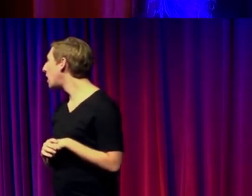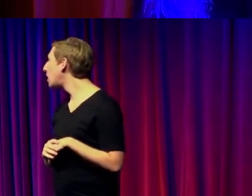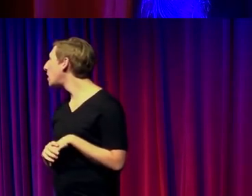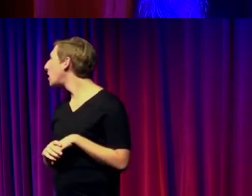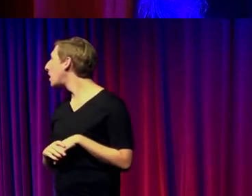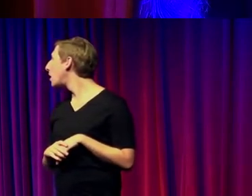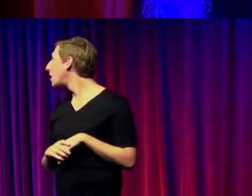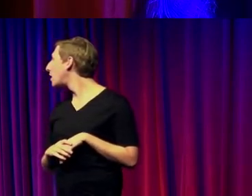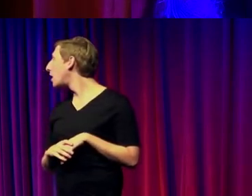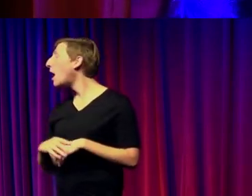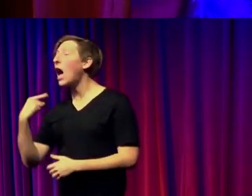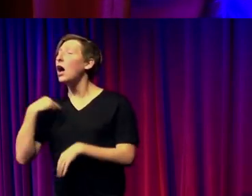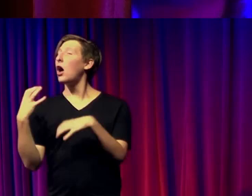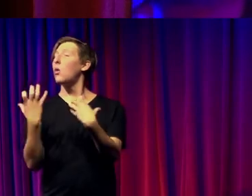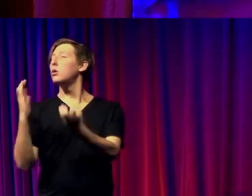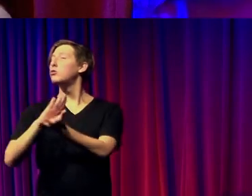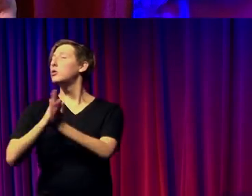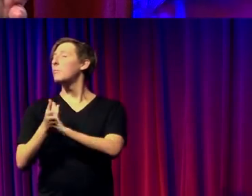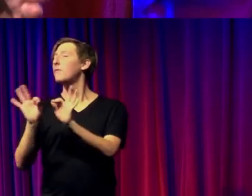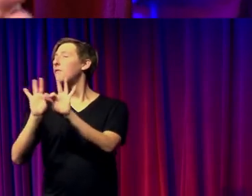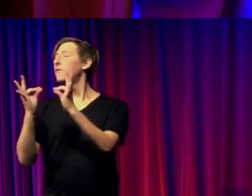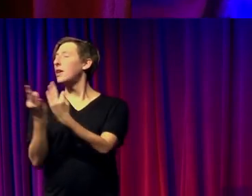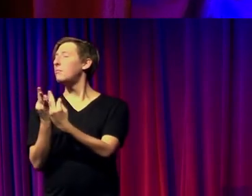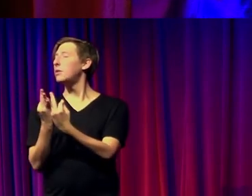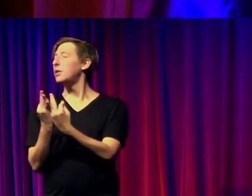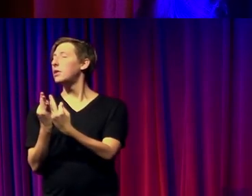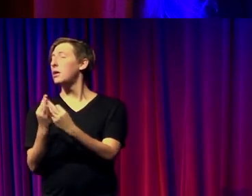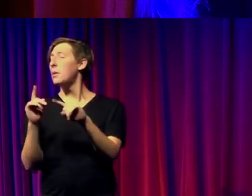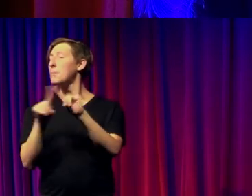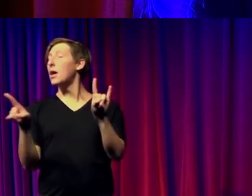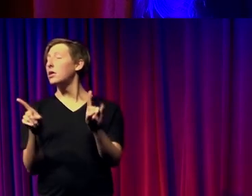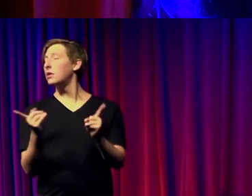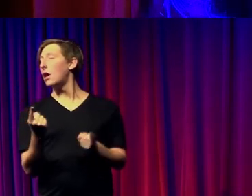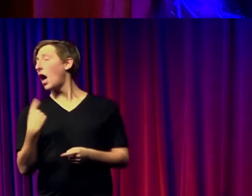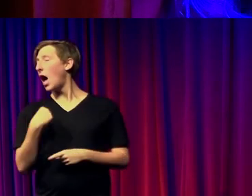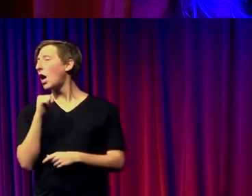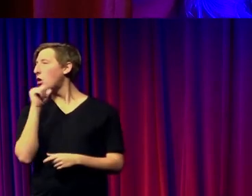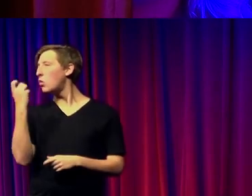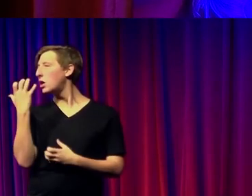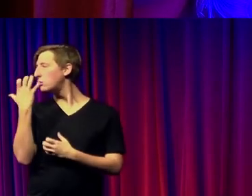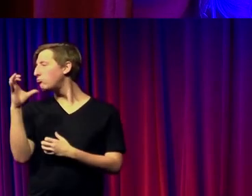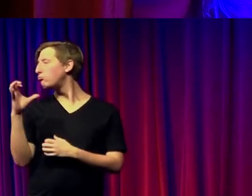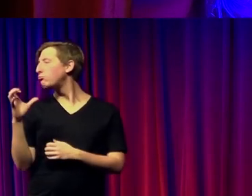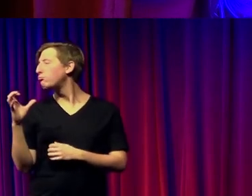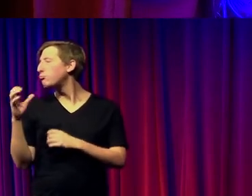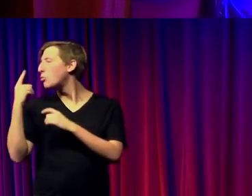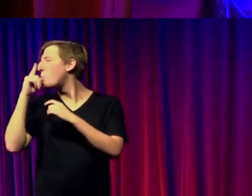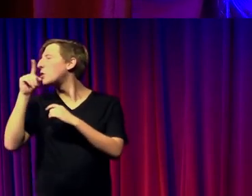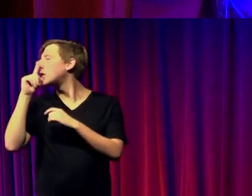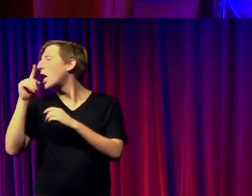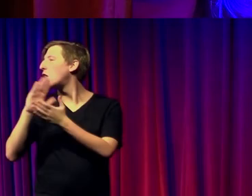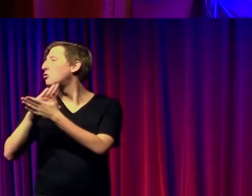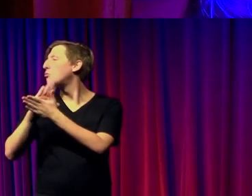I want to be a part of this family as much as you do, as much as he does, but I don't want to pretend to be something I'm not.